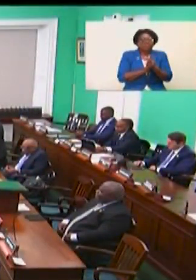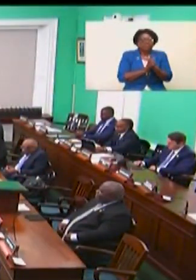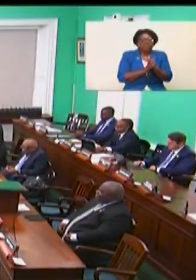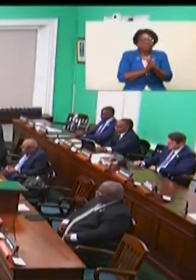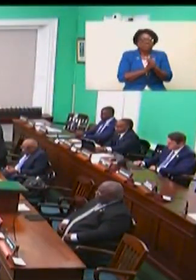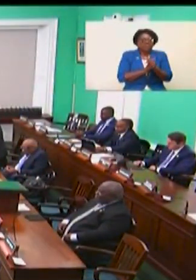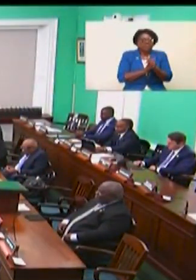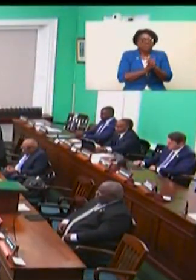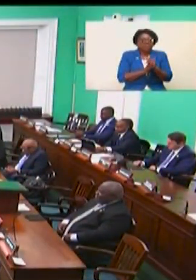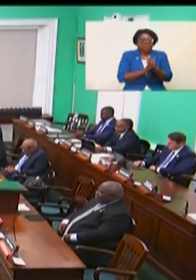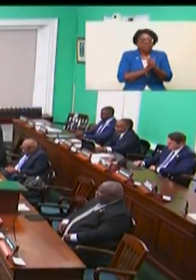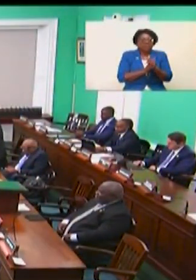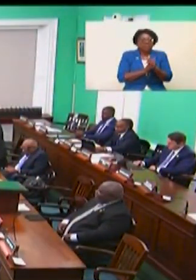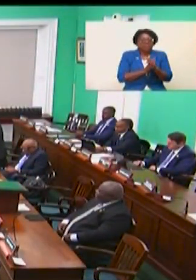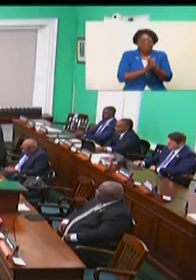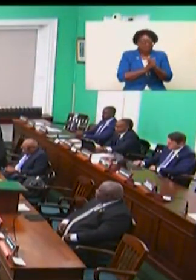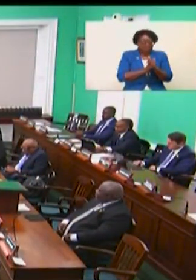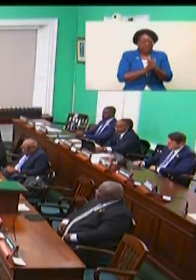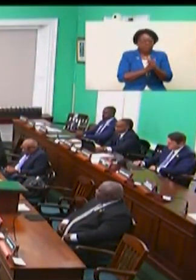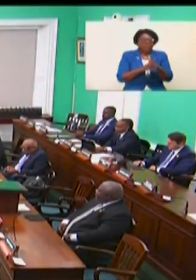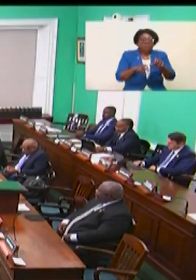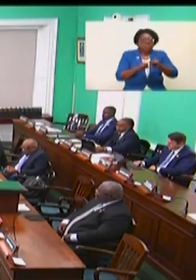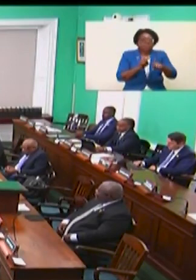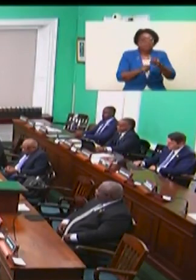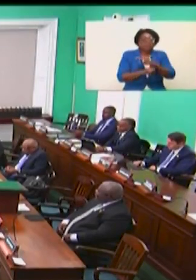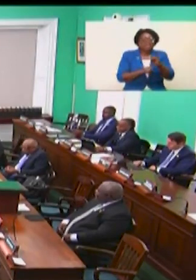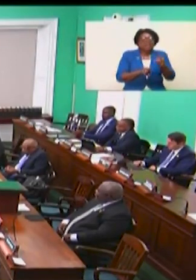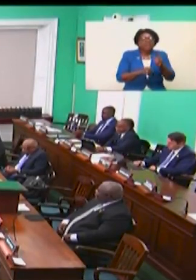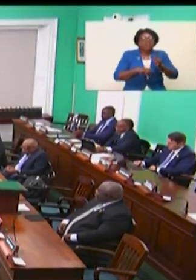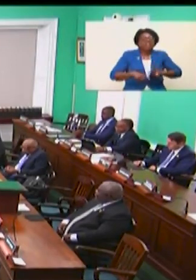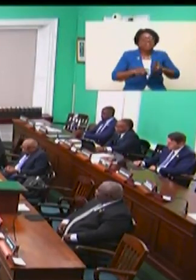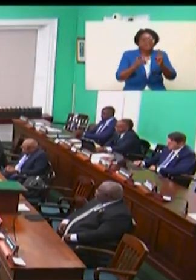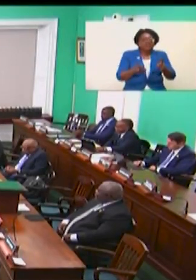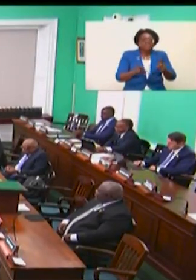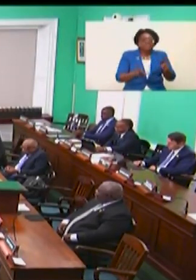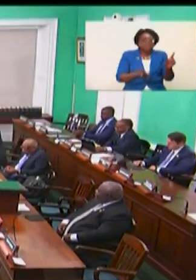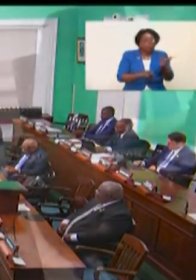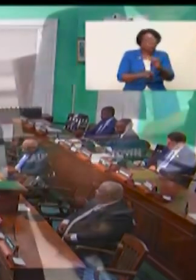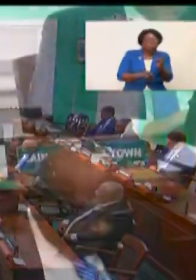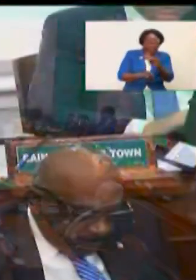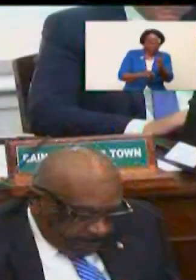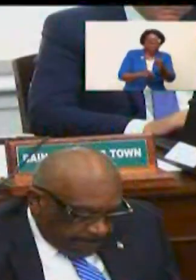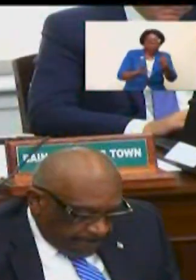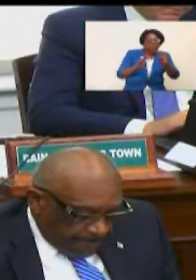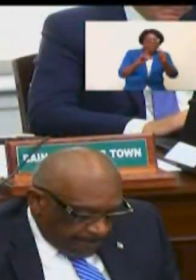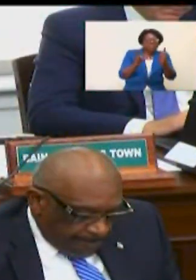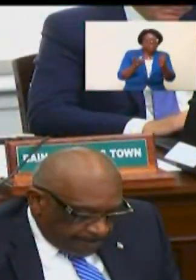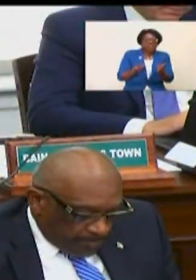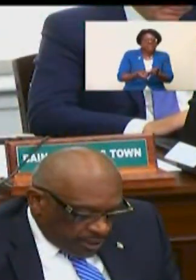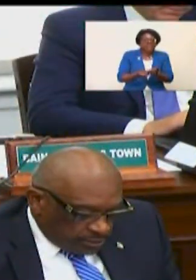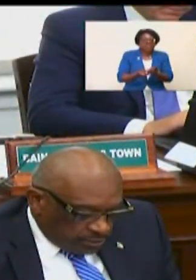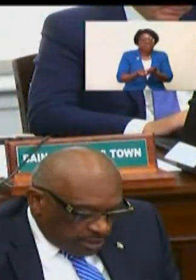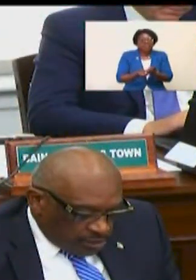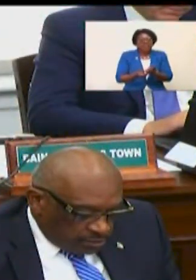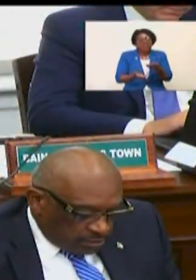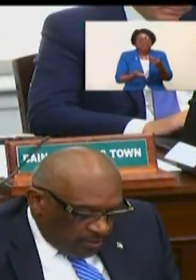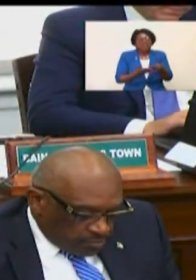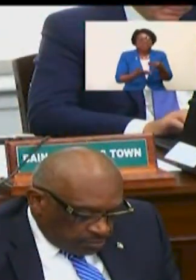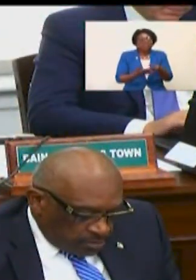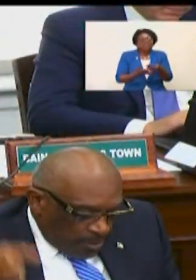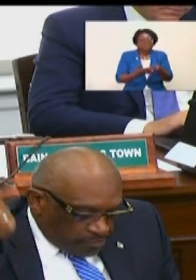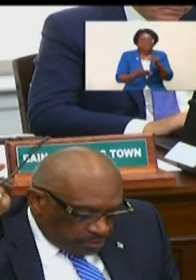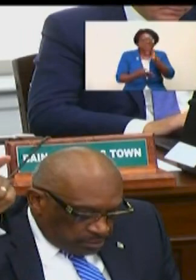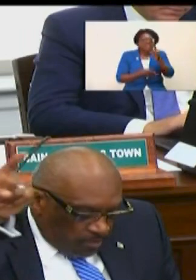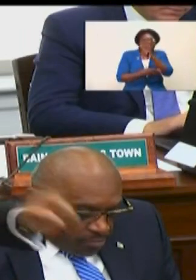Can I complete? One minute. So they have not determined location or design, and the funding is in